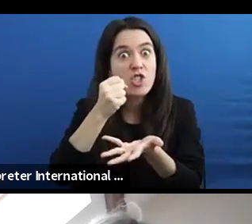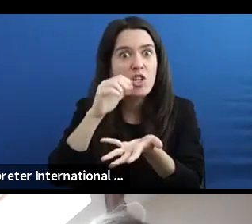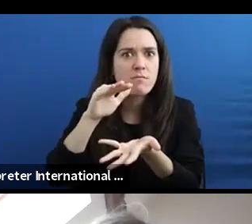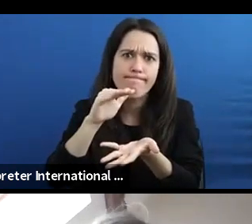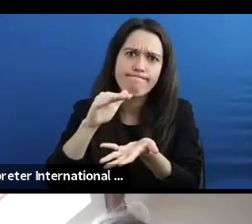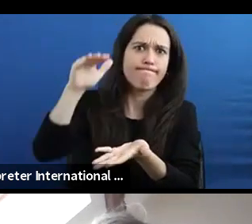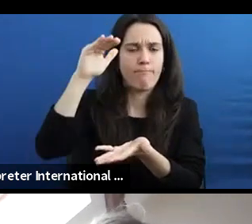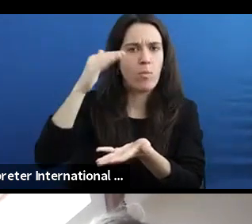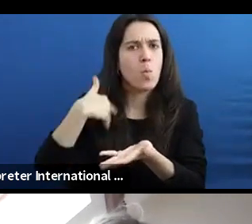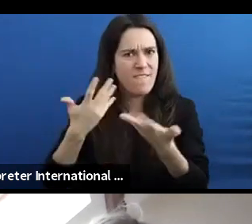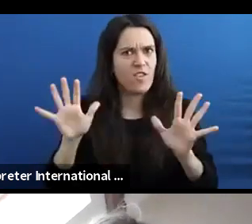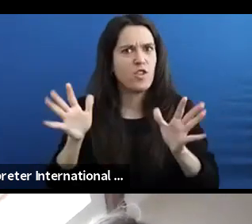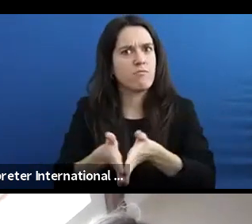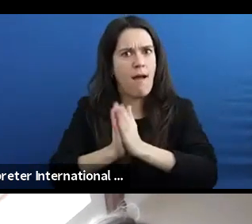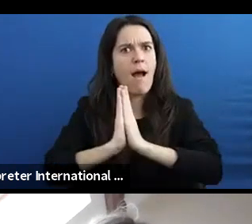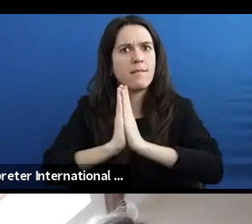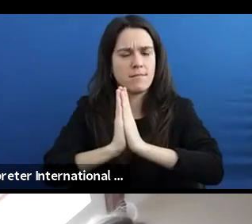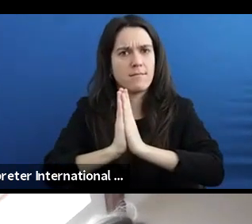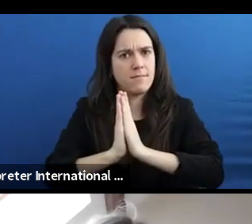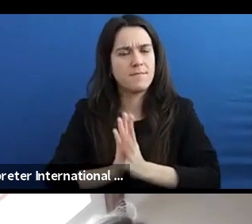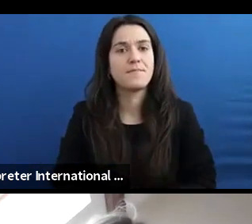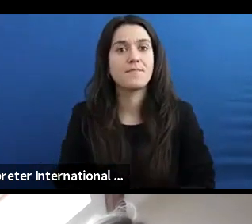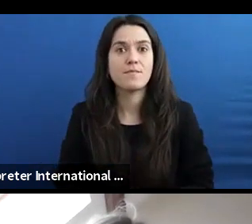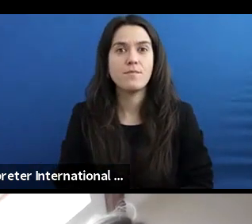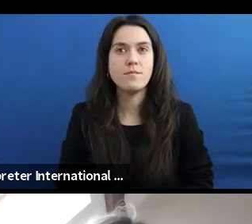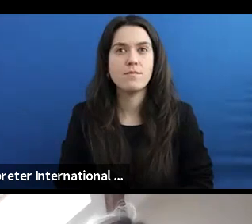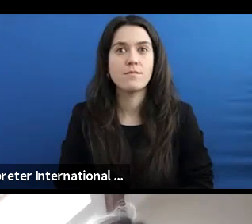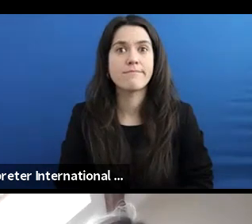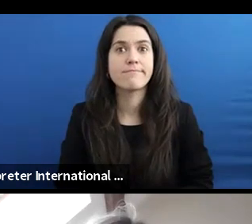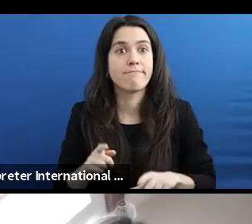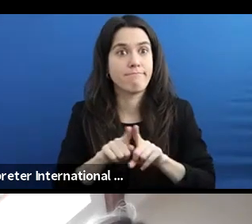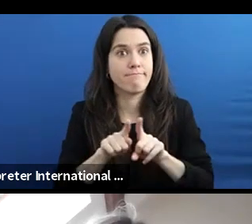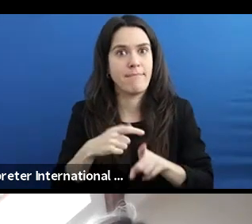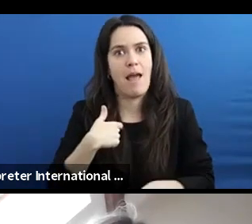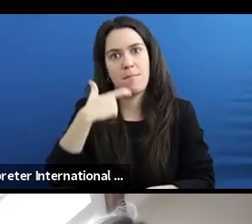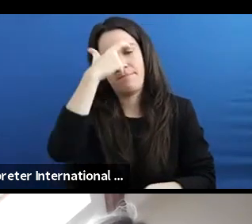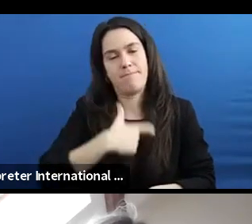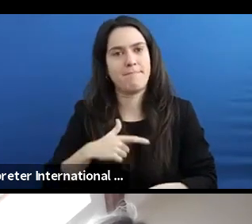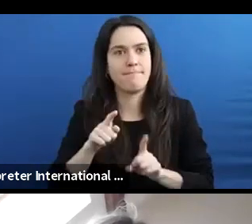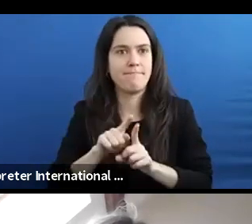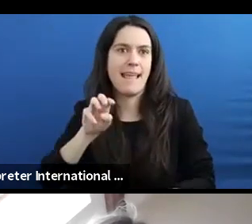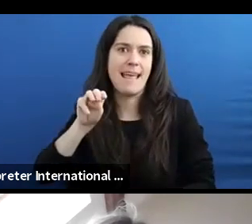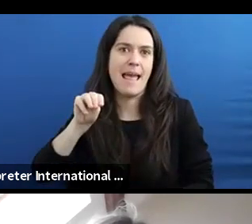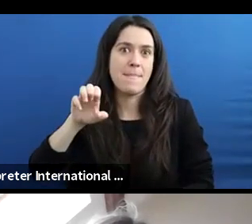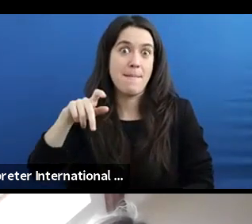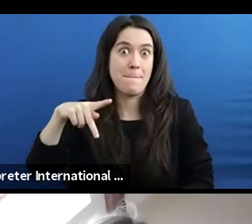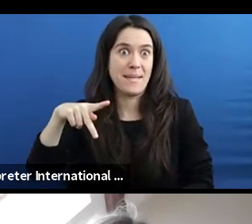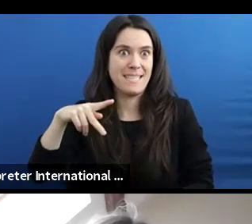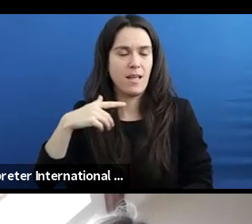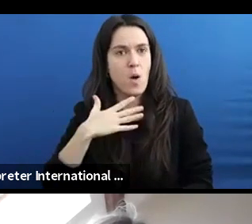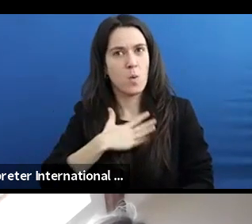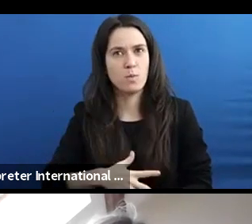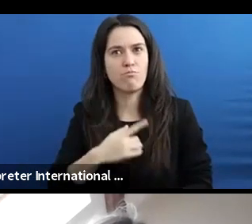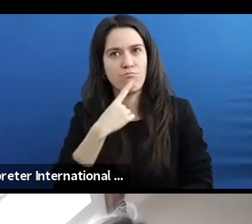addition, in our name of MEP name, I'm proud to announce that we managed to